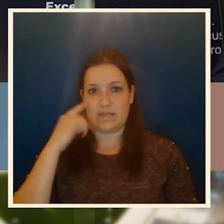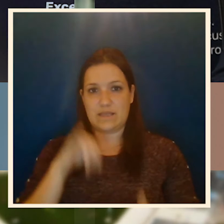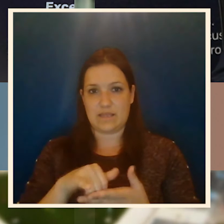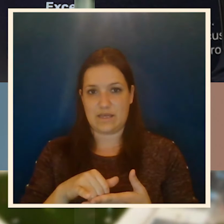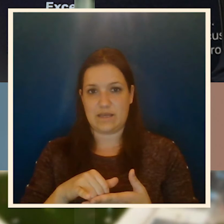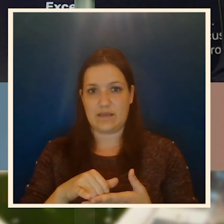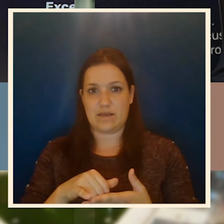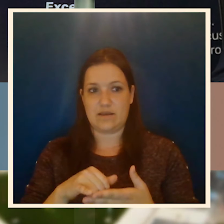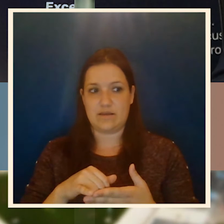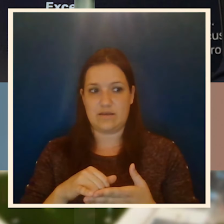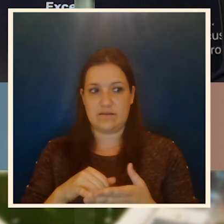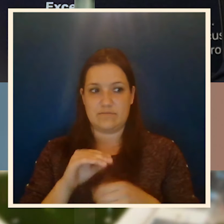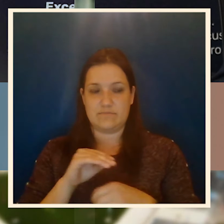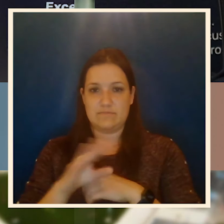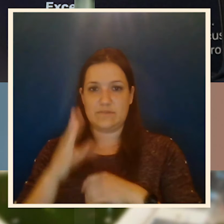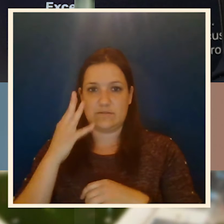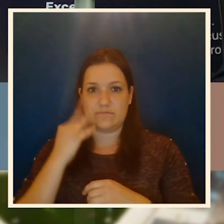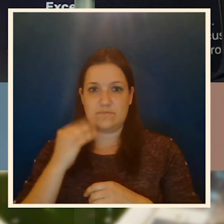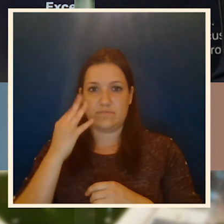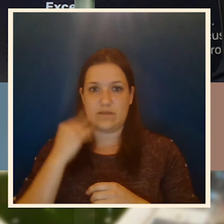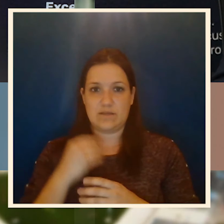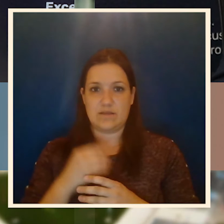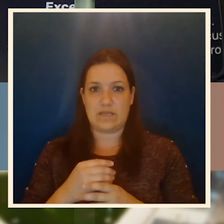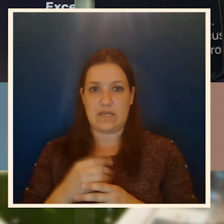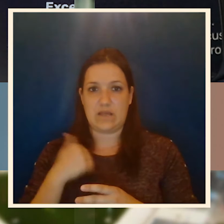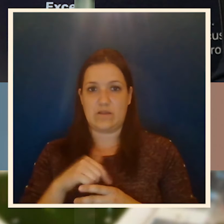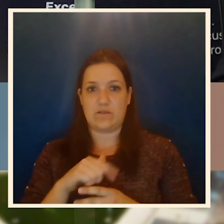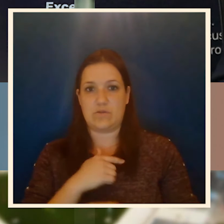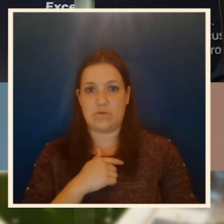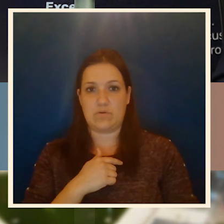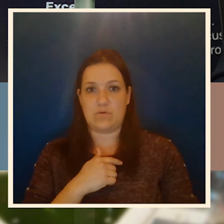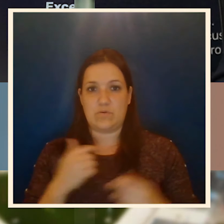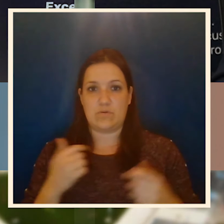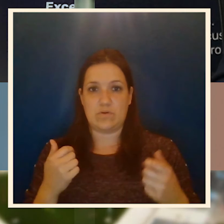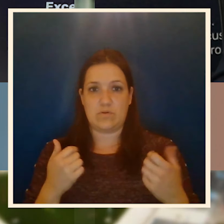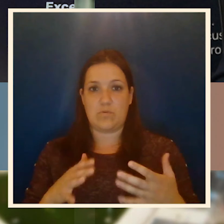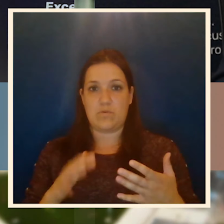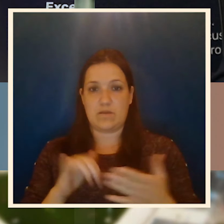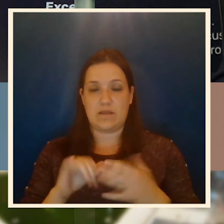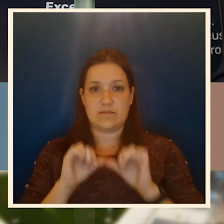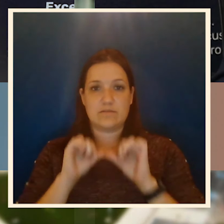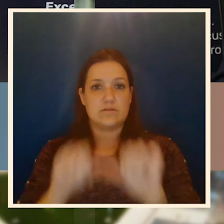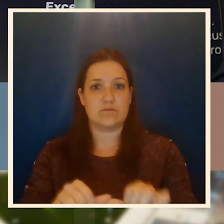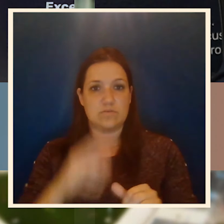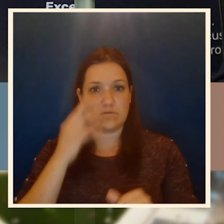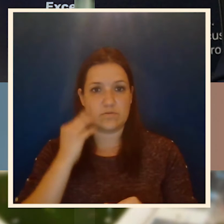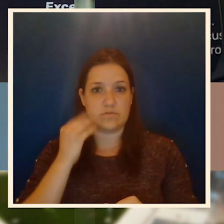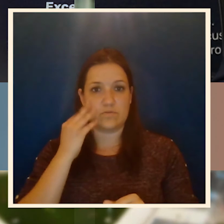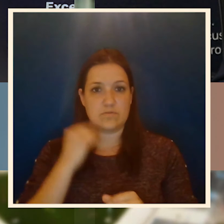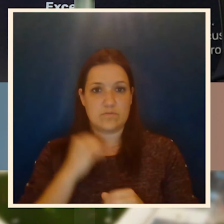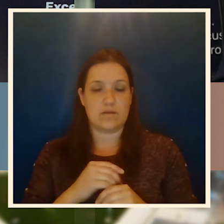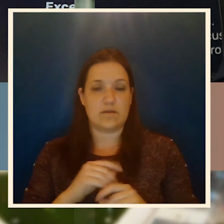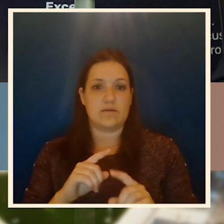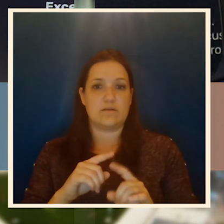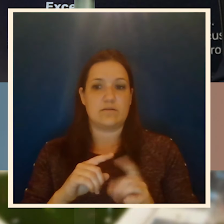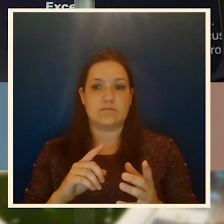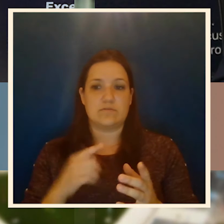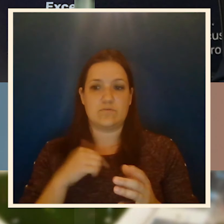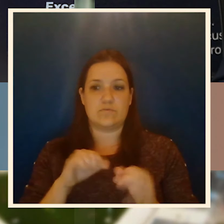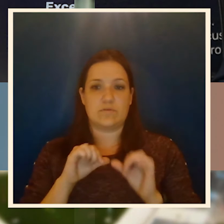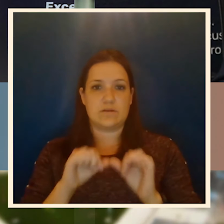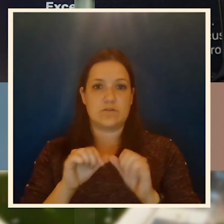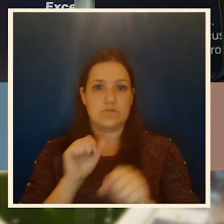to this experience. And we certainly, we don't want that to be the continuing experience. Mm-hmm. And so we're gonna, you know,